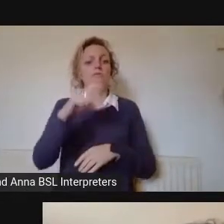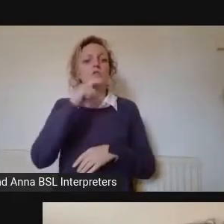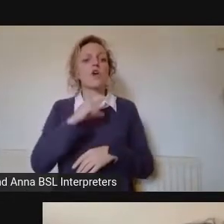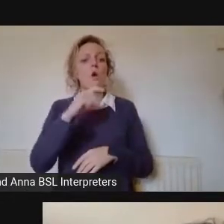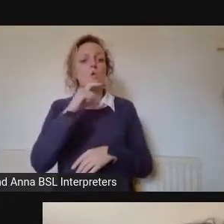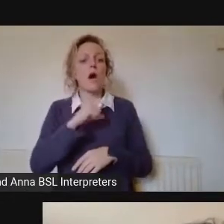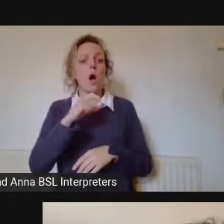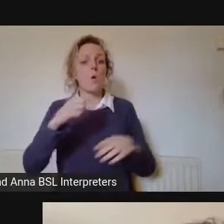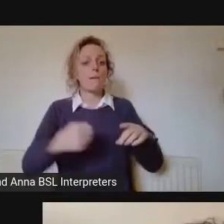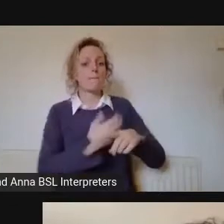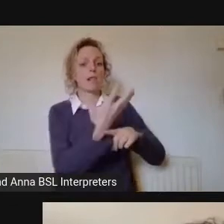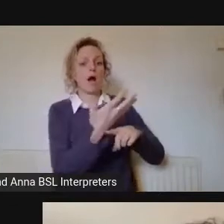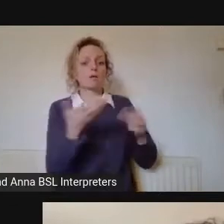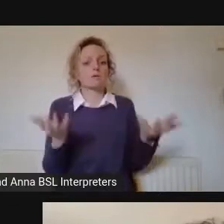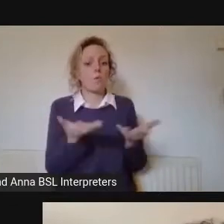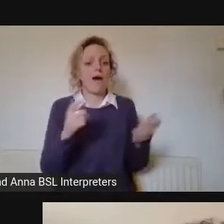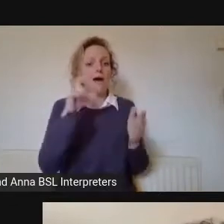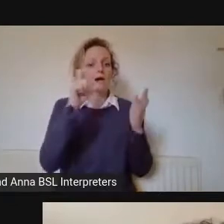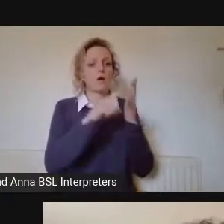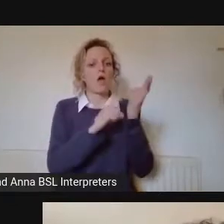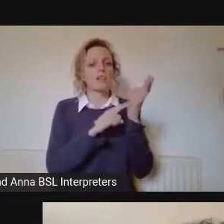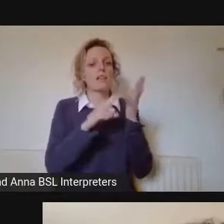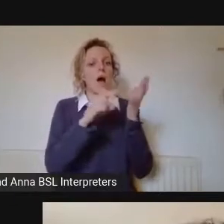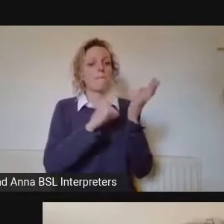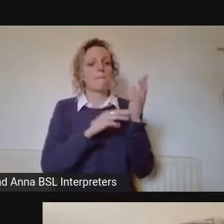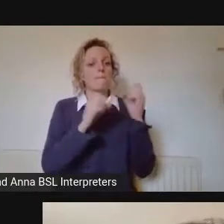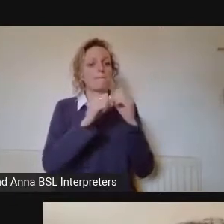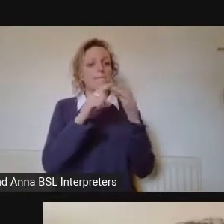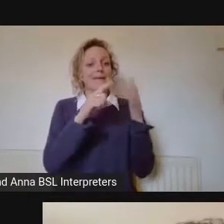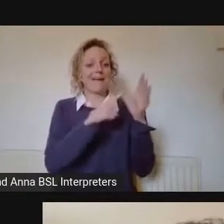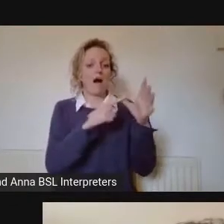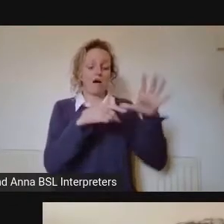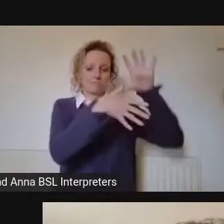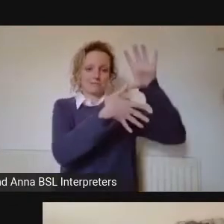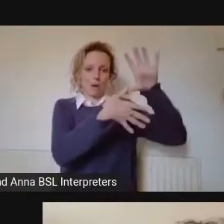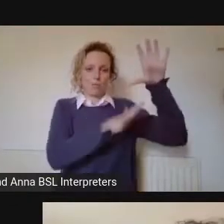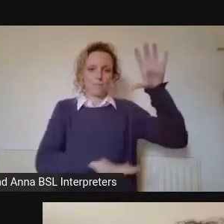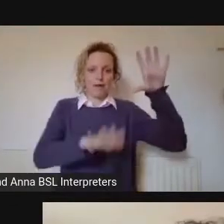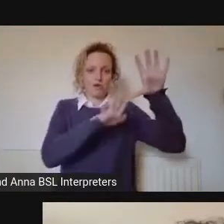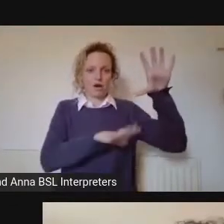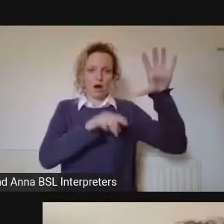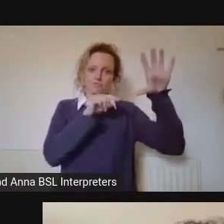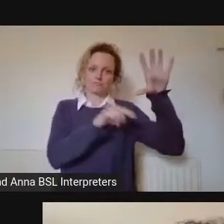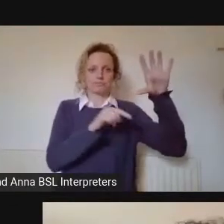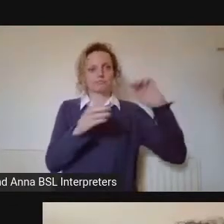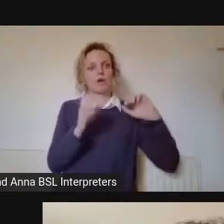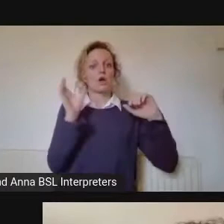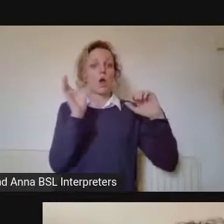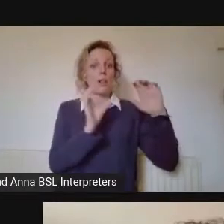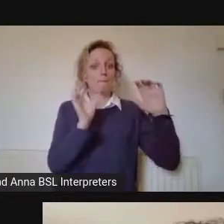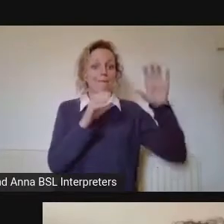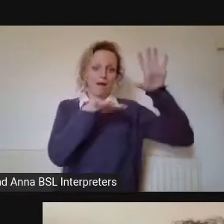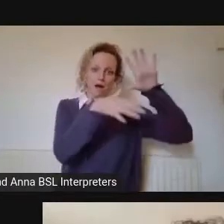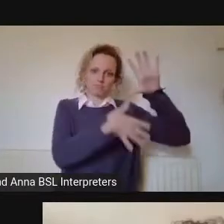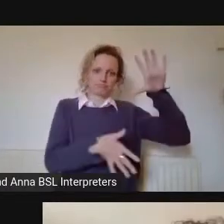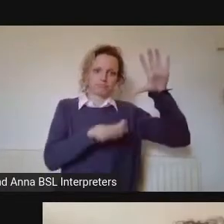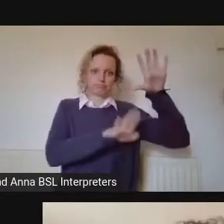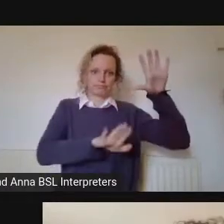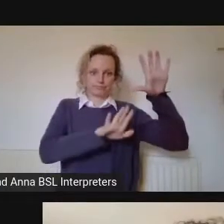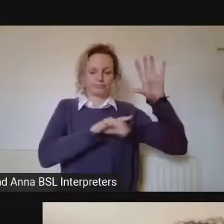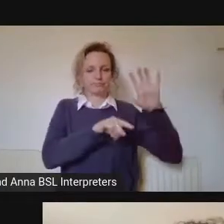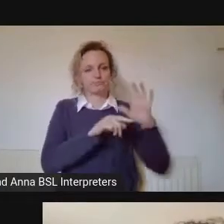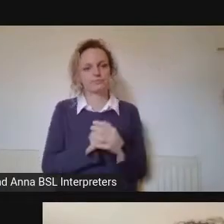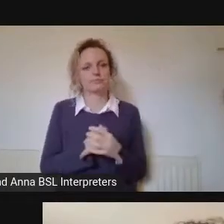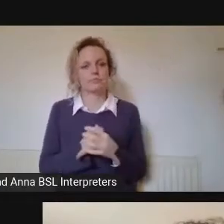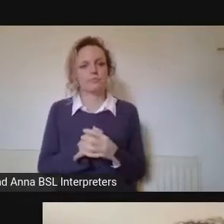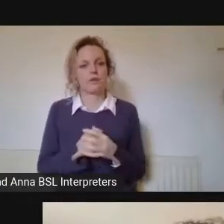statistics generated around that conflict, which I'll talk about in this talk. I am a